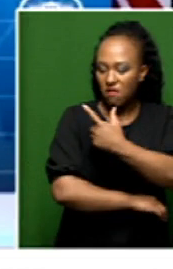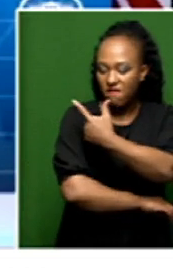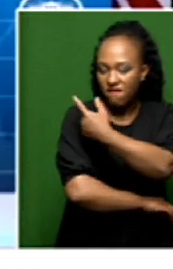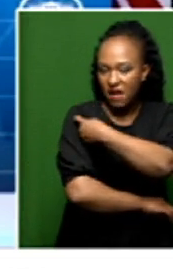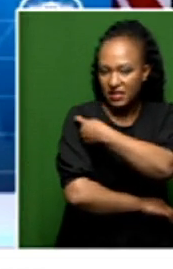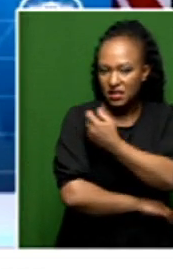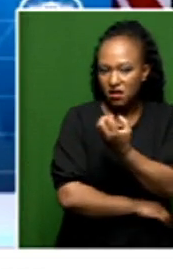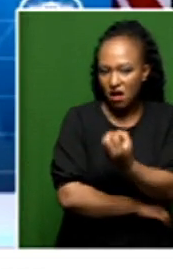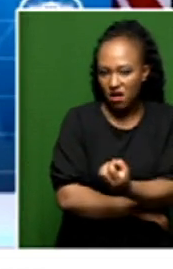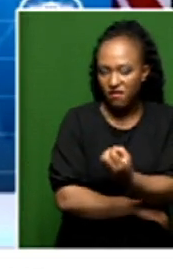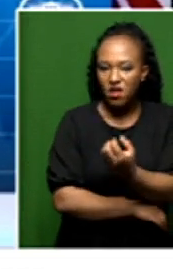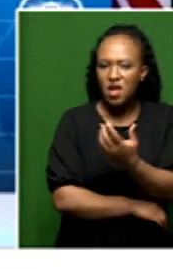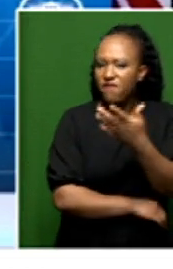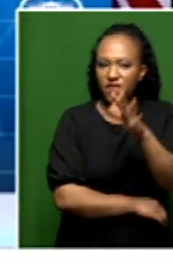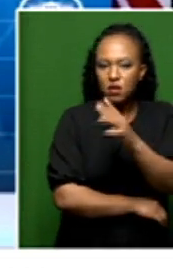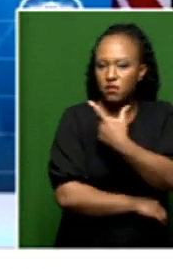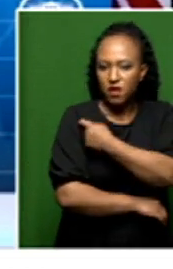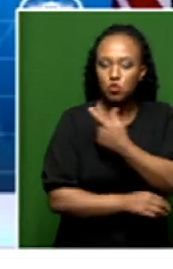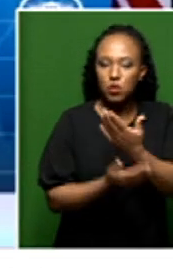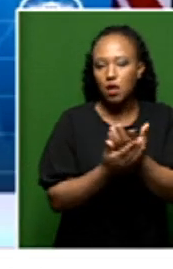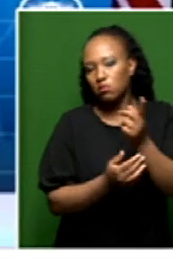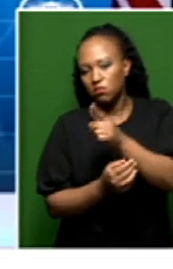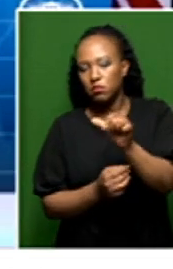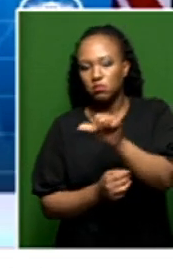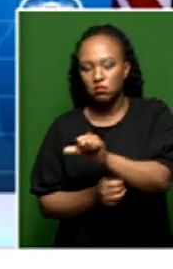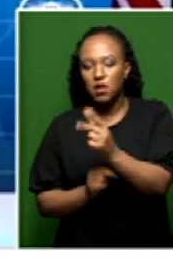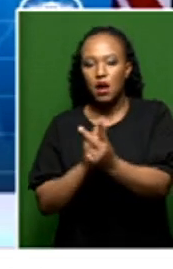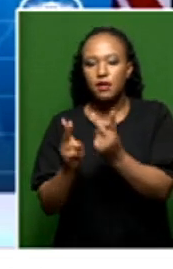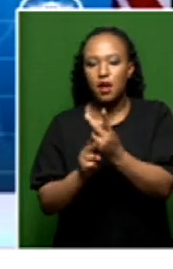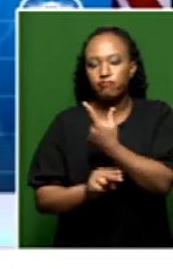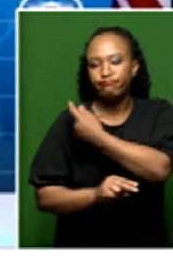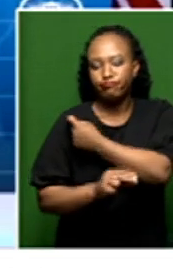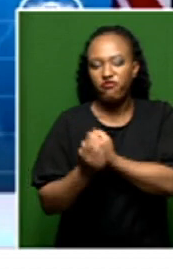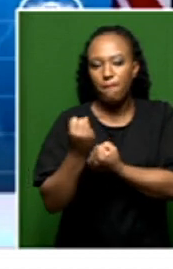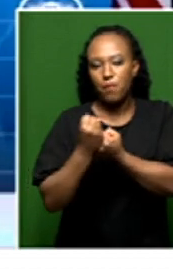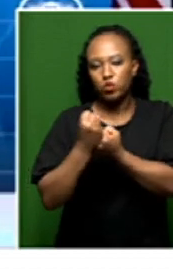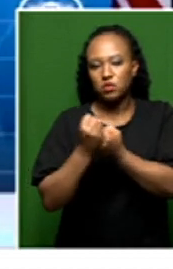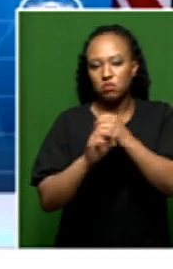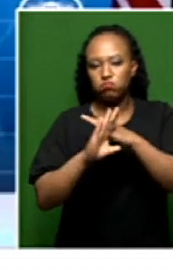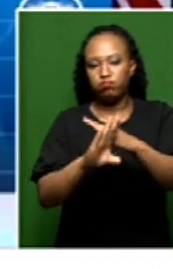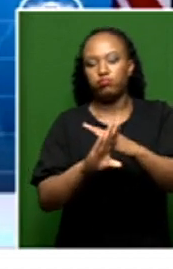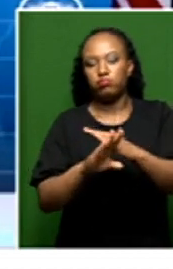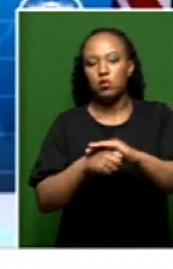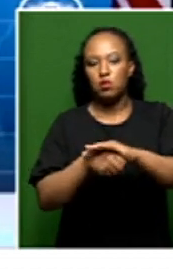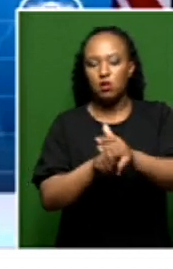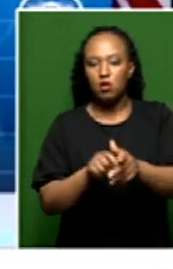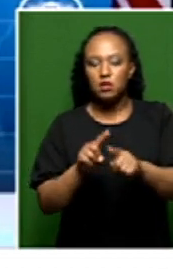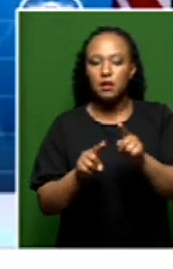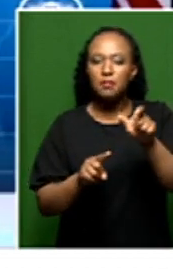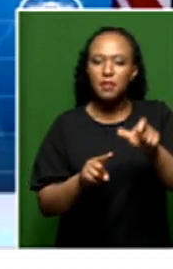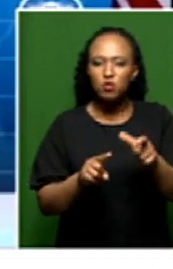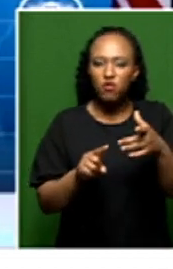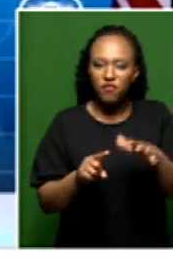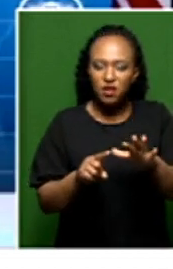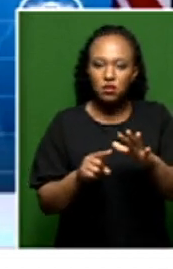booster shots, kid shots, therapeutics, including monoclonal antibodies to help those who contract the